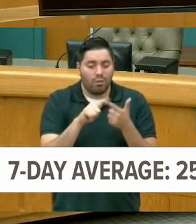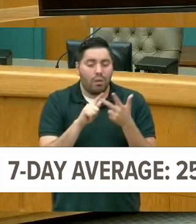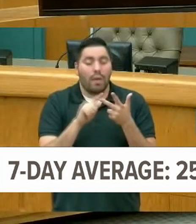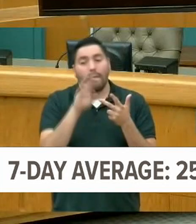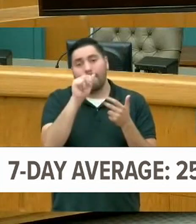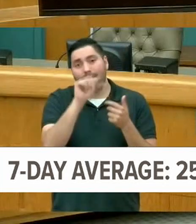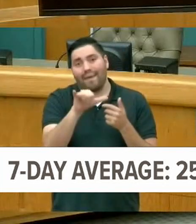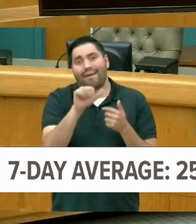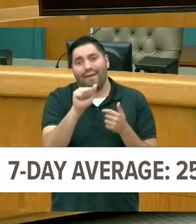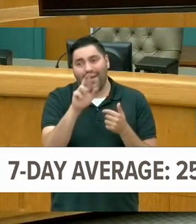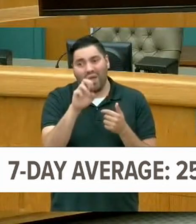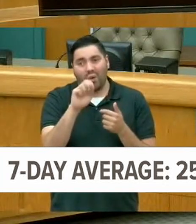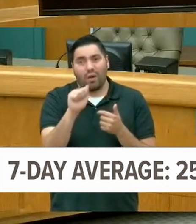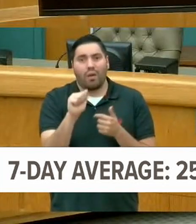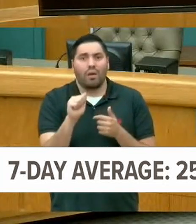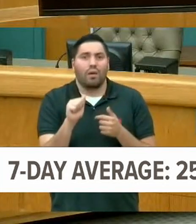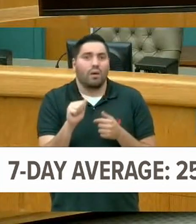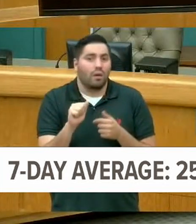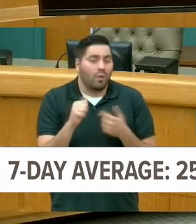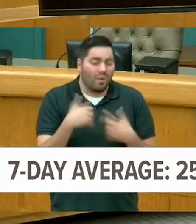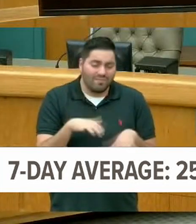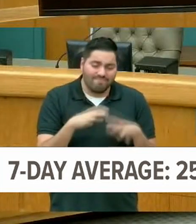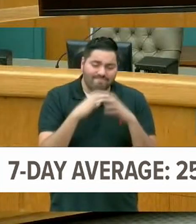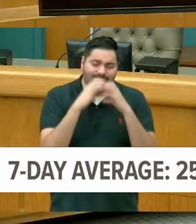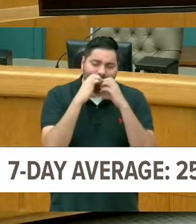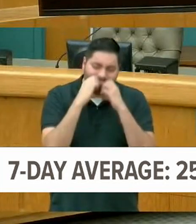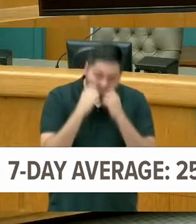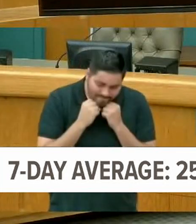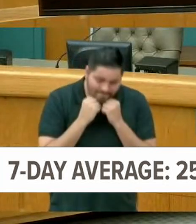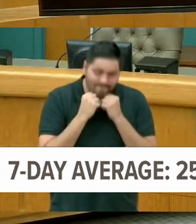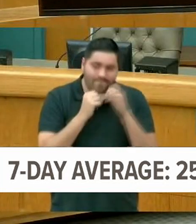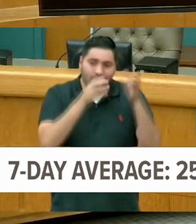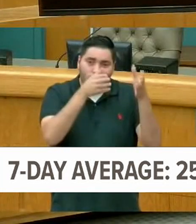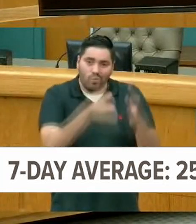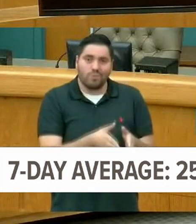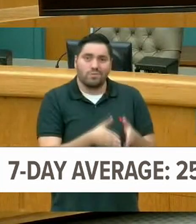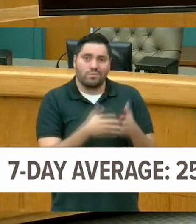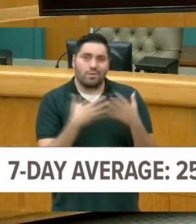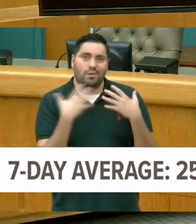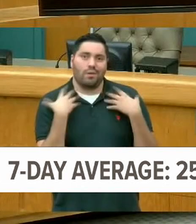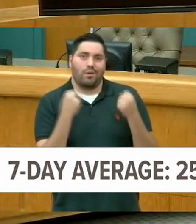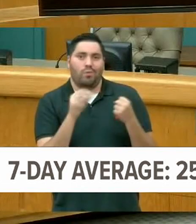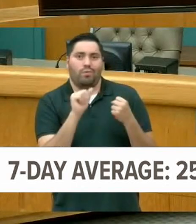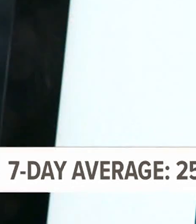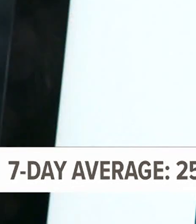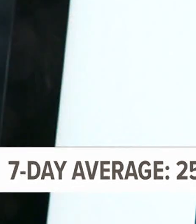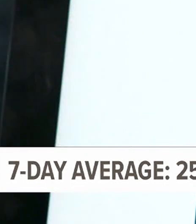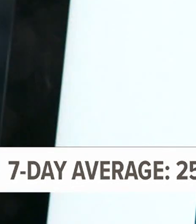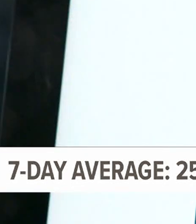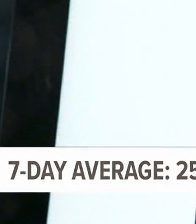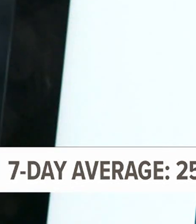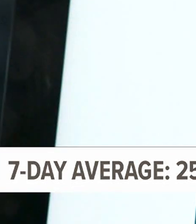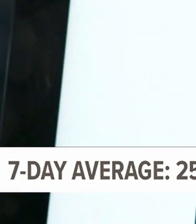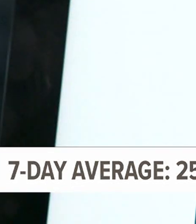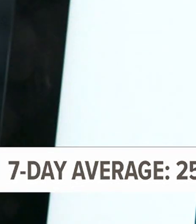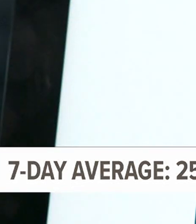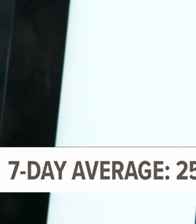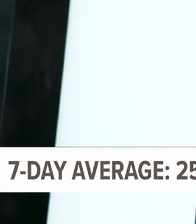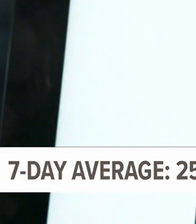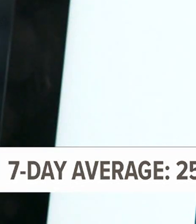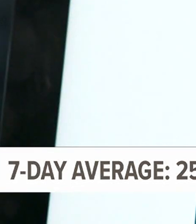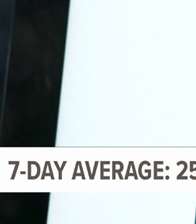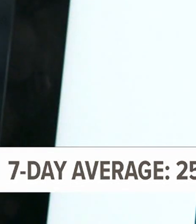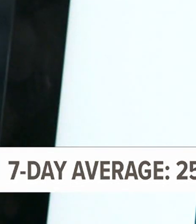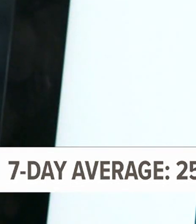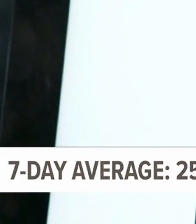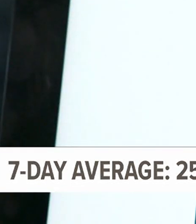Losing just a valued member of our health care community is especially painful. Oasis County Judge Barbara